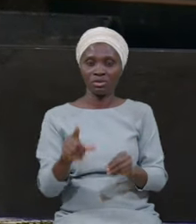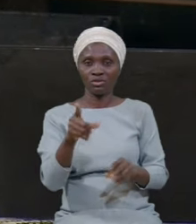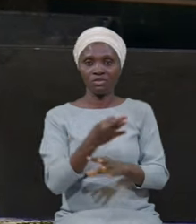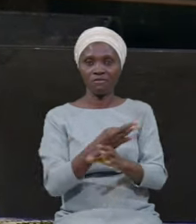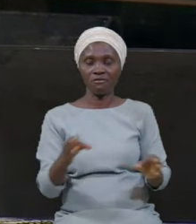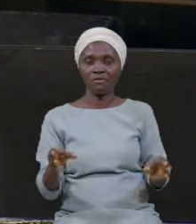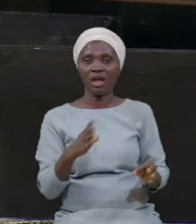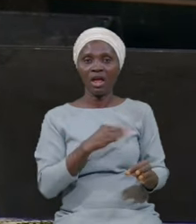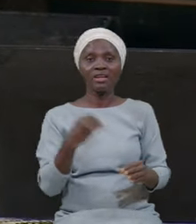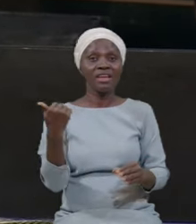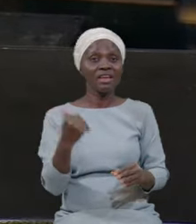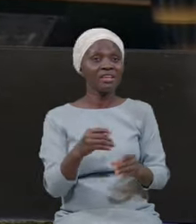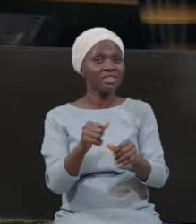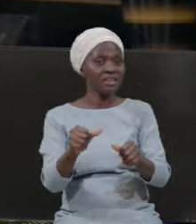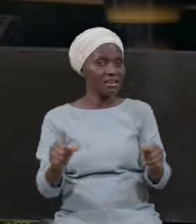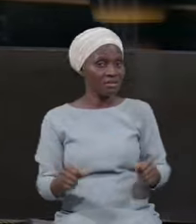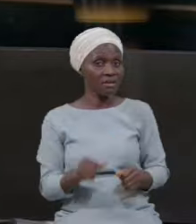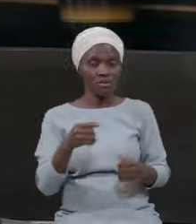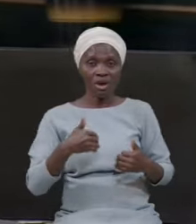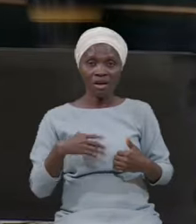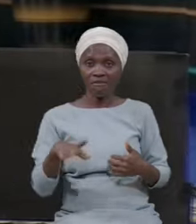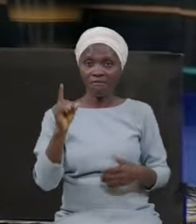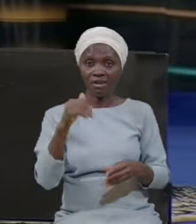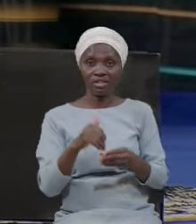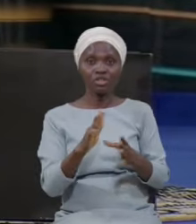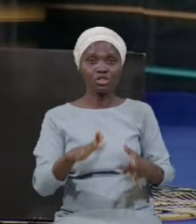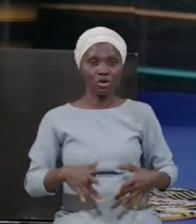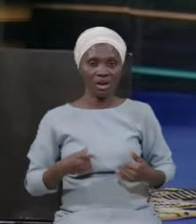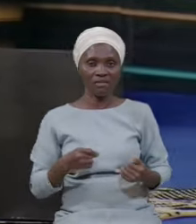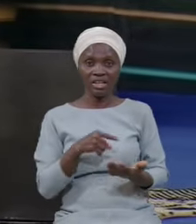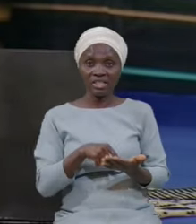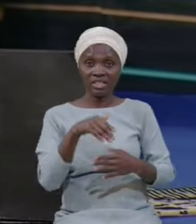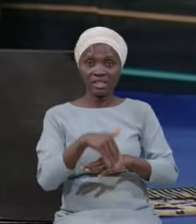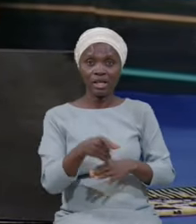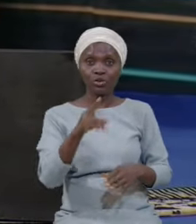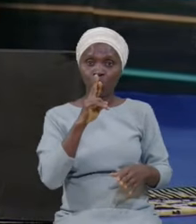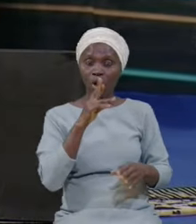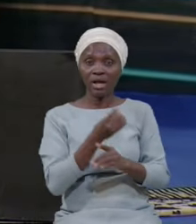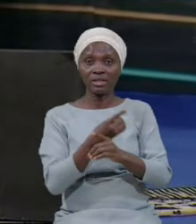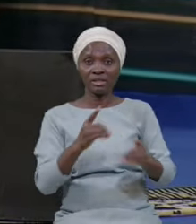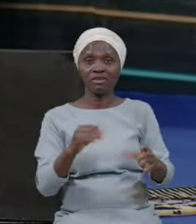in your life. Tonight, you are delivered in Jesus' name.